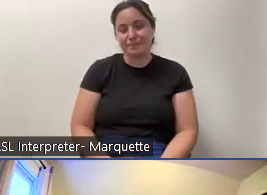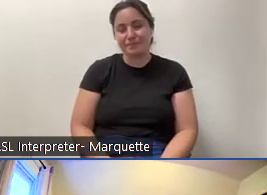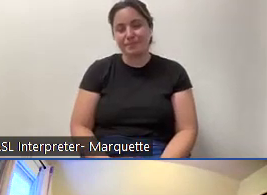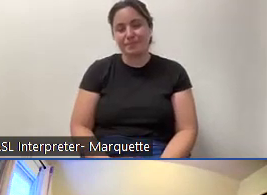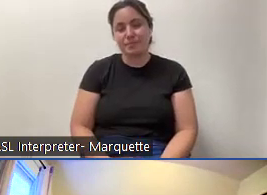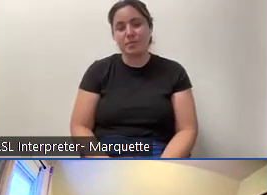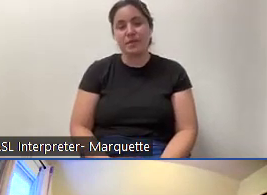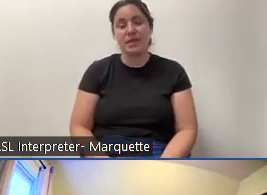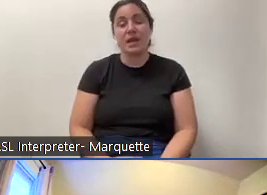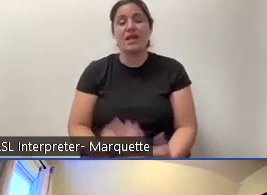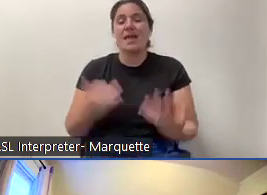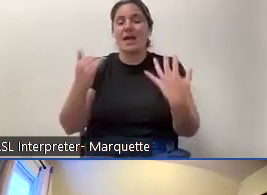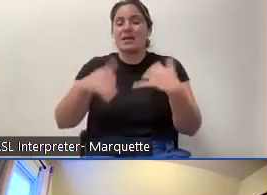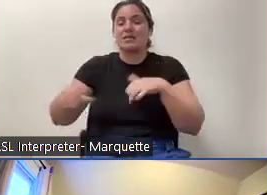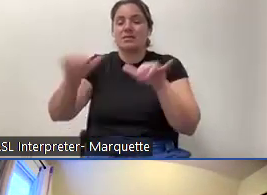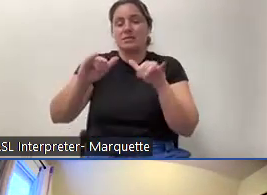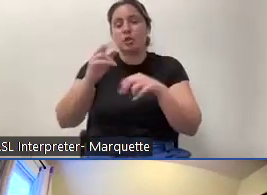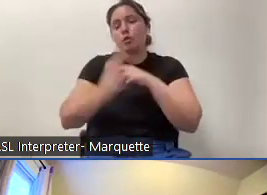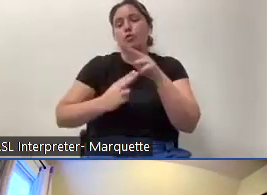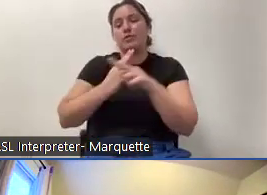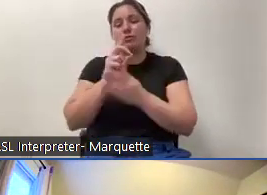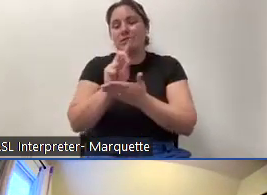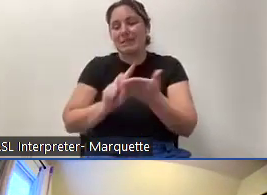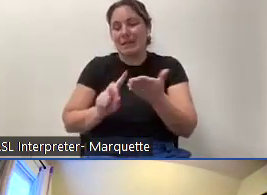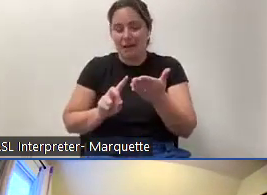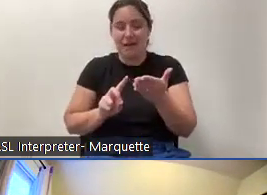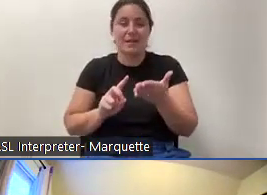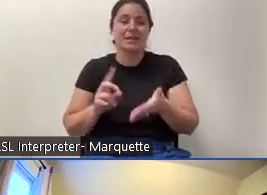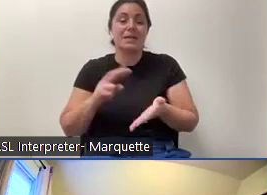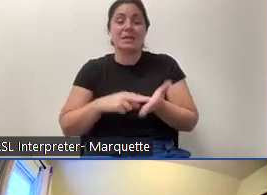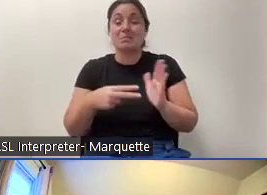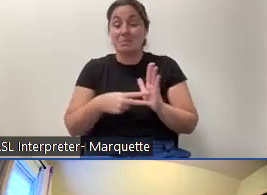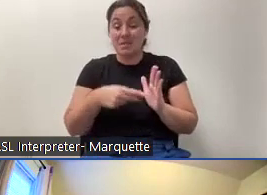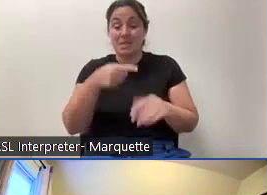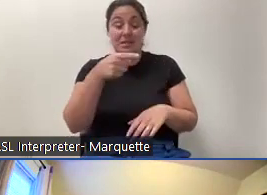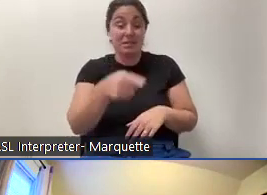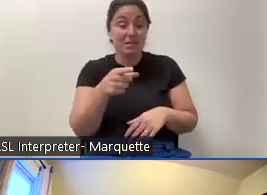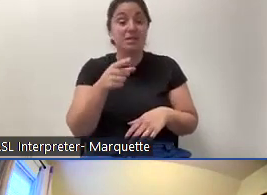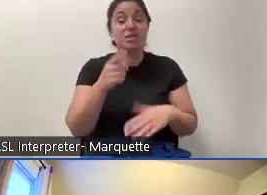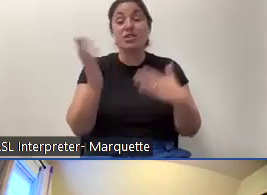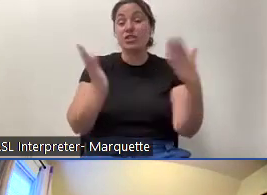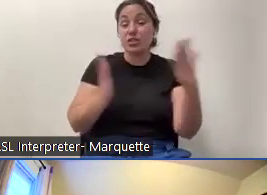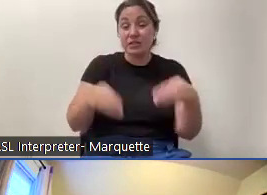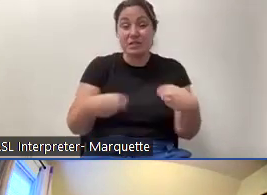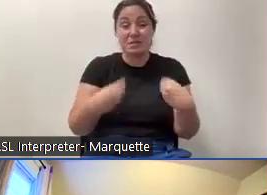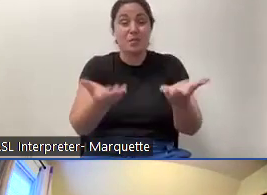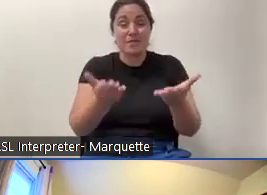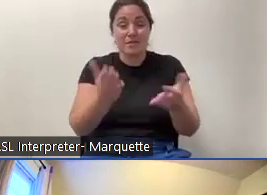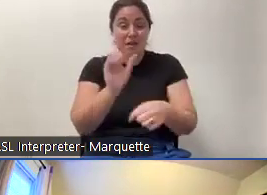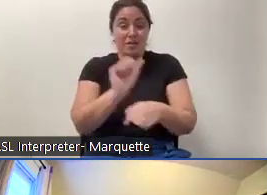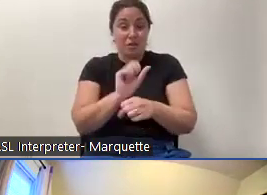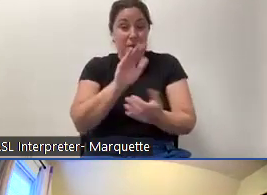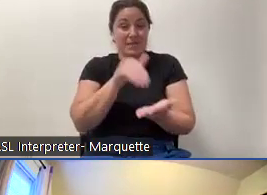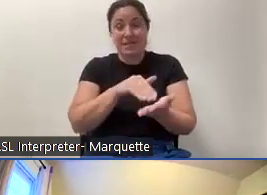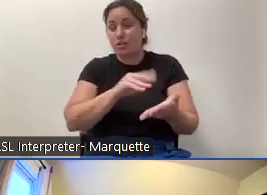Universal design also means that there is no discrimination for services provided by a job center